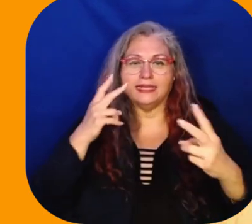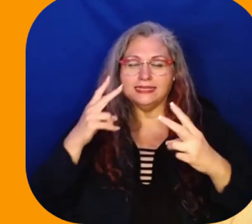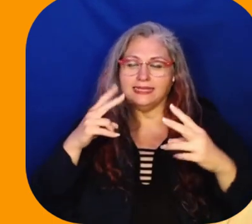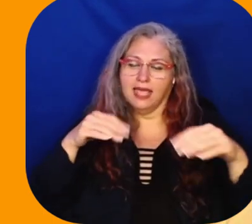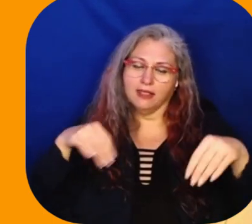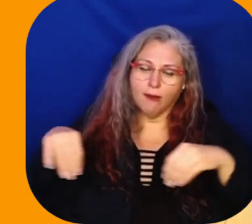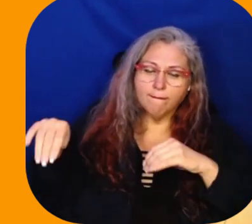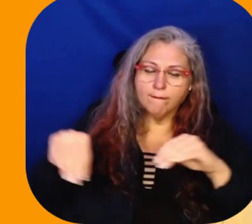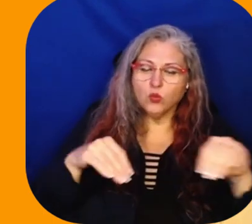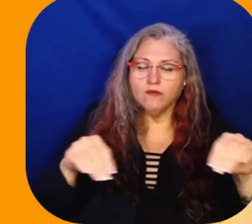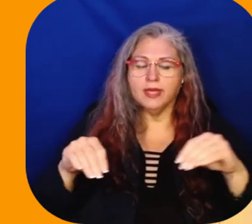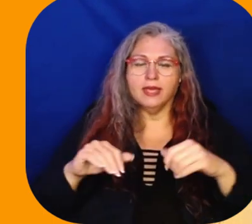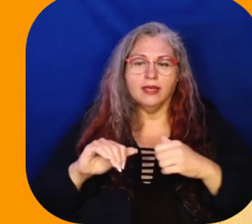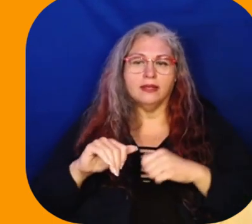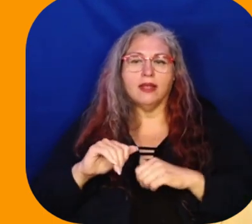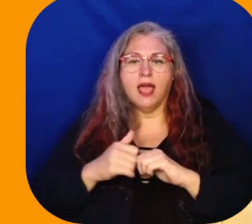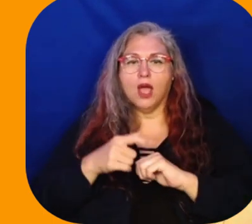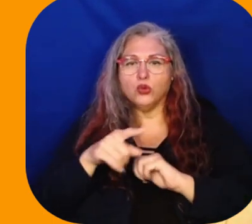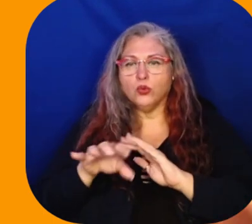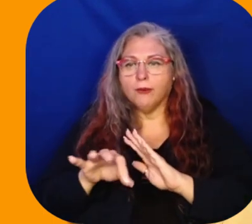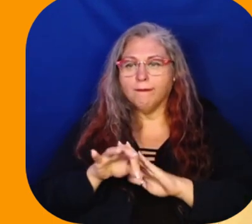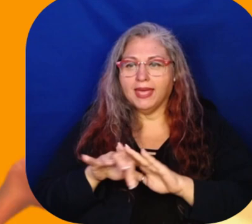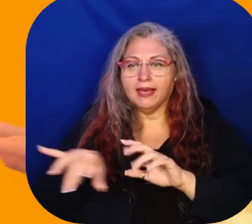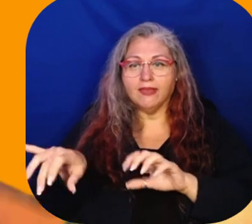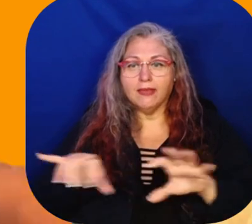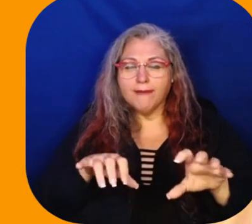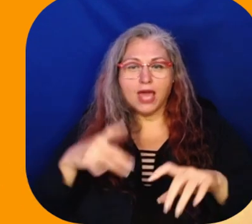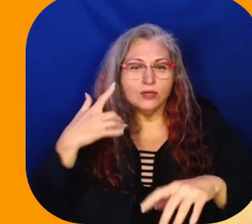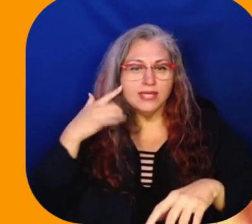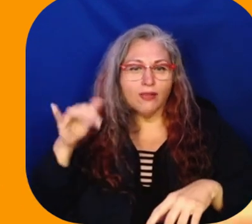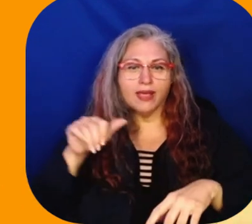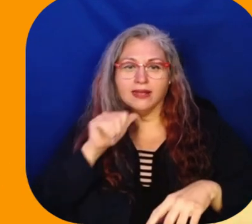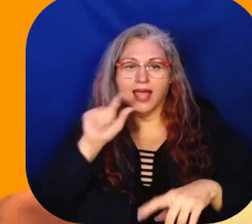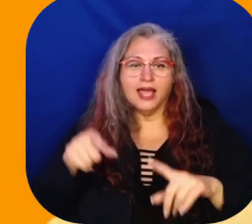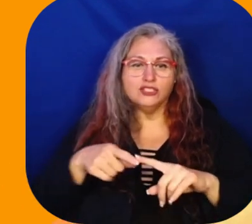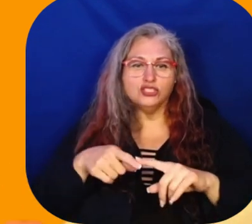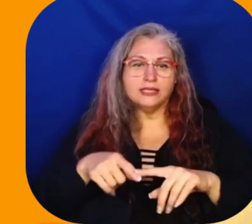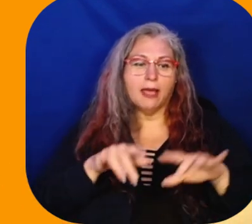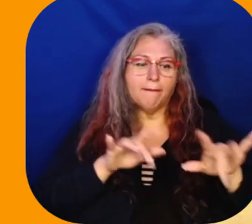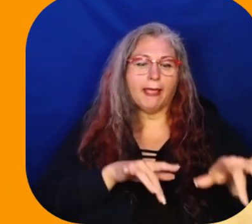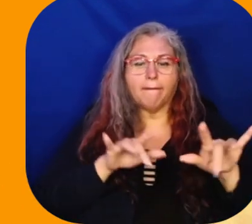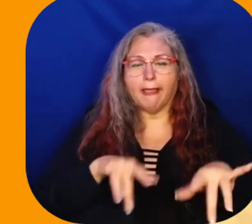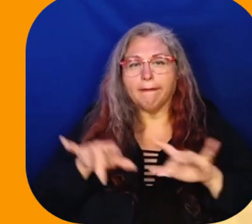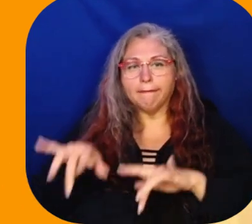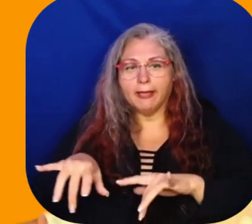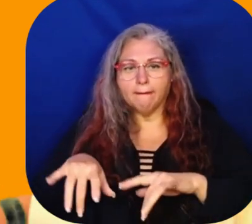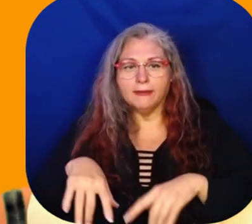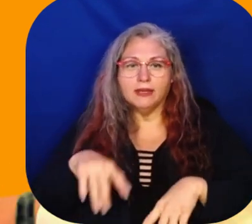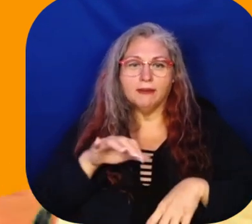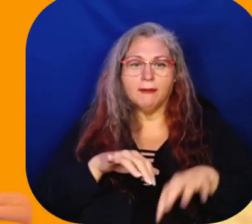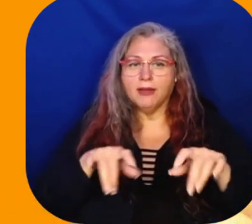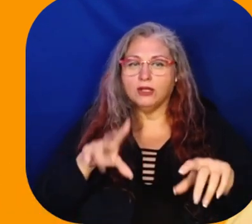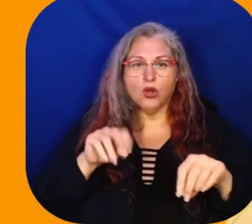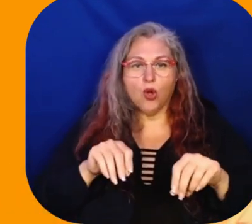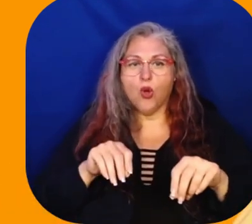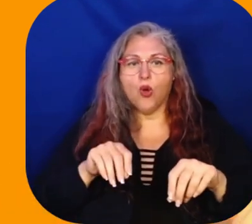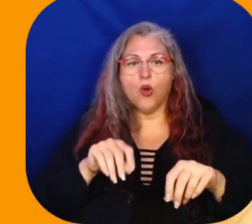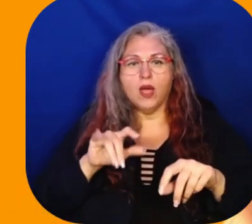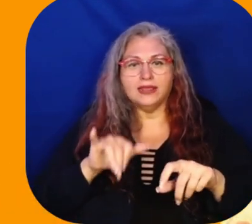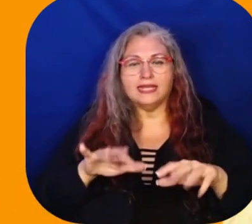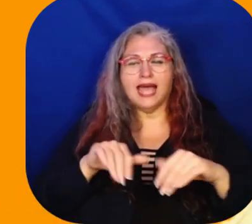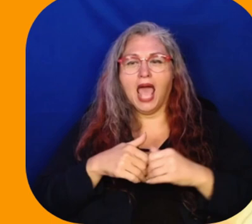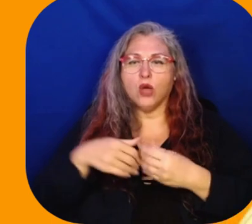choose how the piano is going to be, it's not going to be like the one little note here. It's like the swerving and